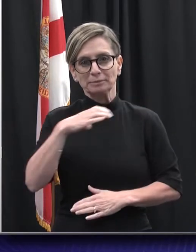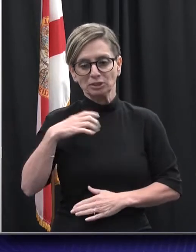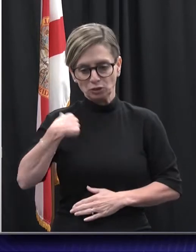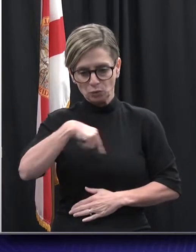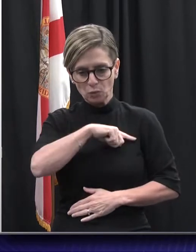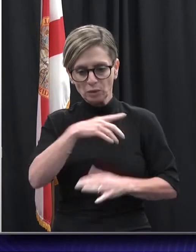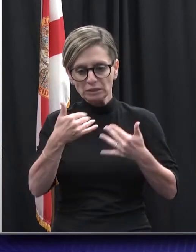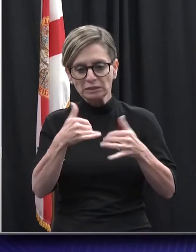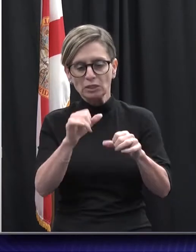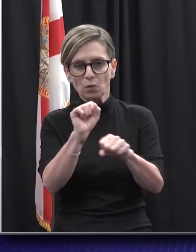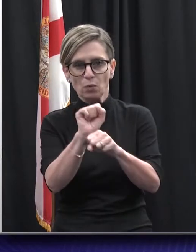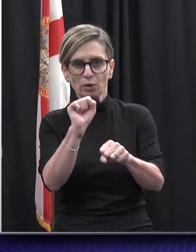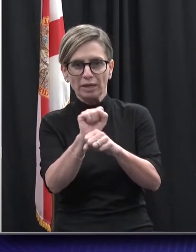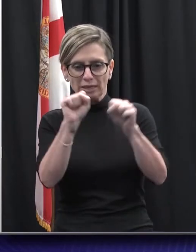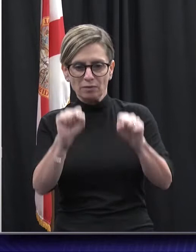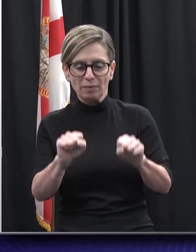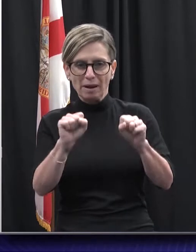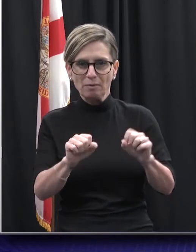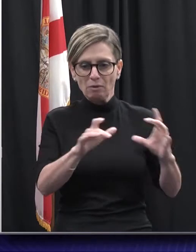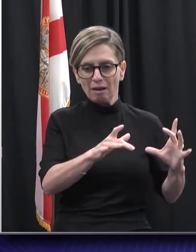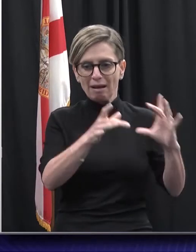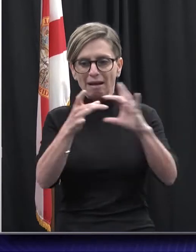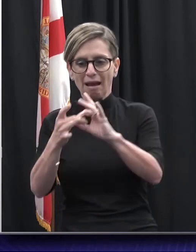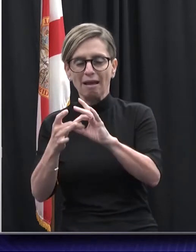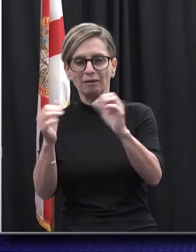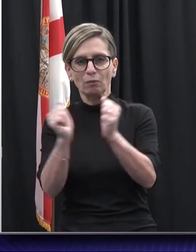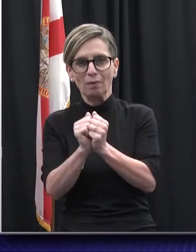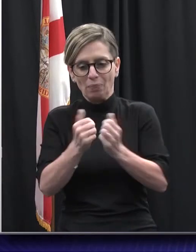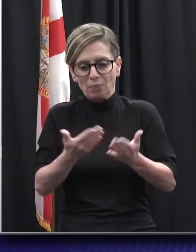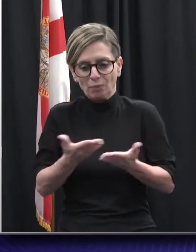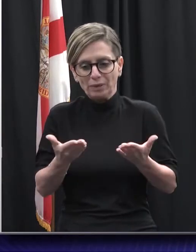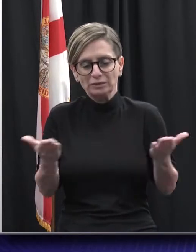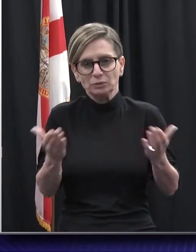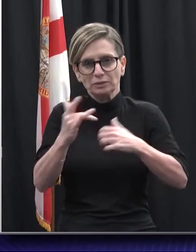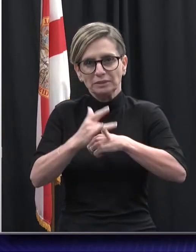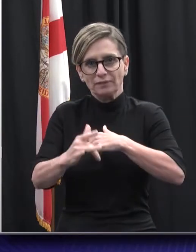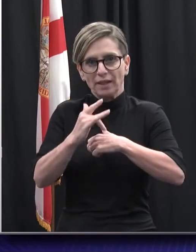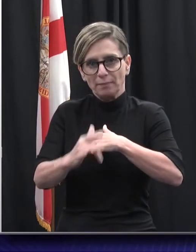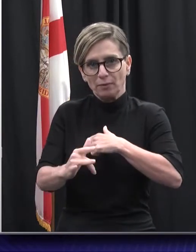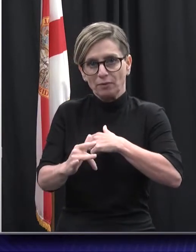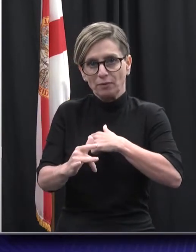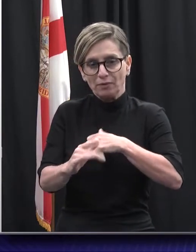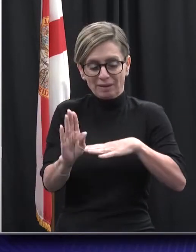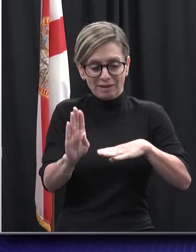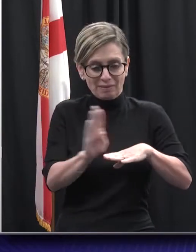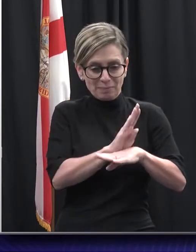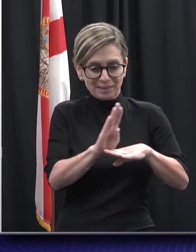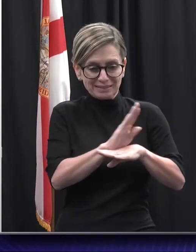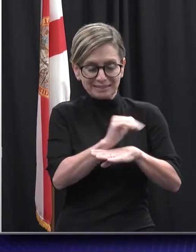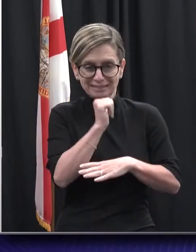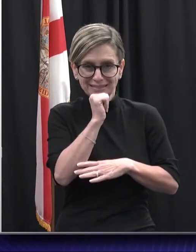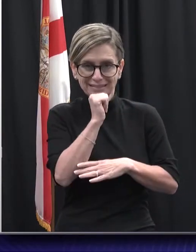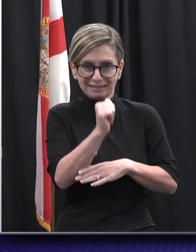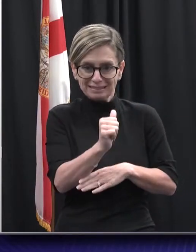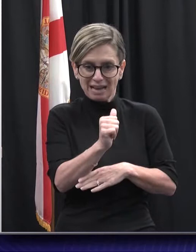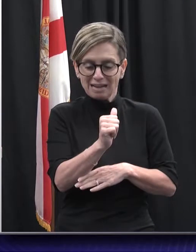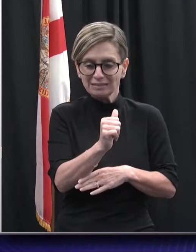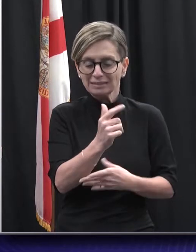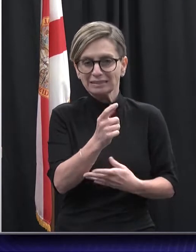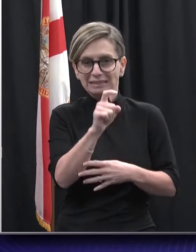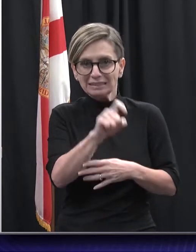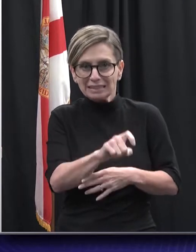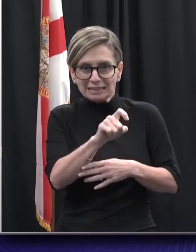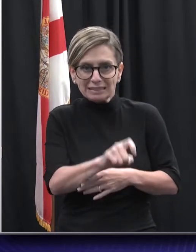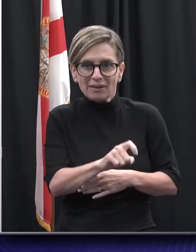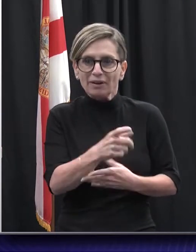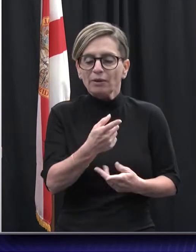with the resources that are becoming available. Non-essential businesses that are unable to maintain the proper social